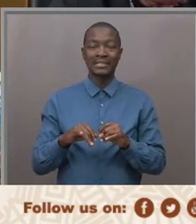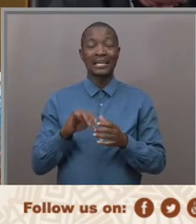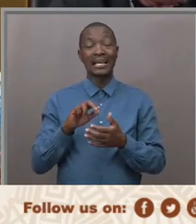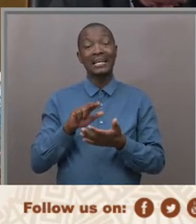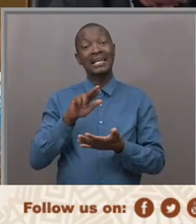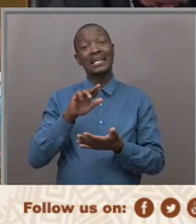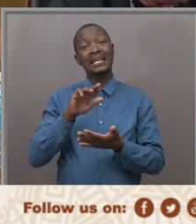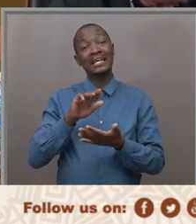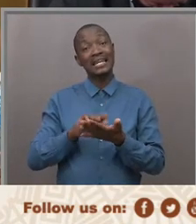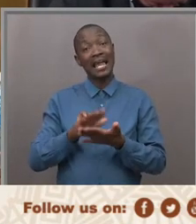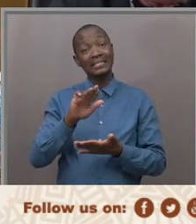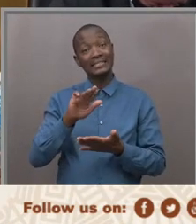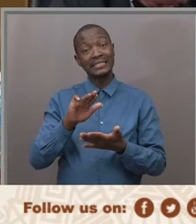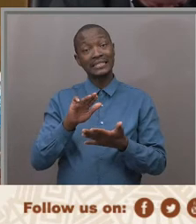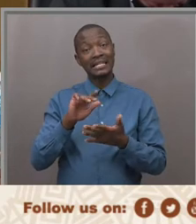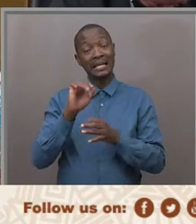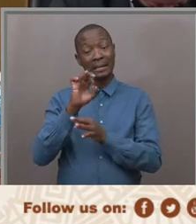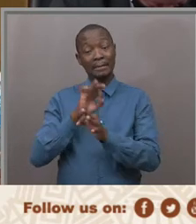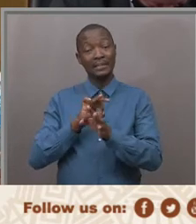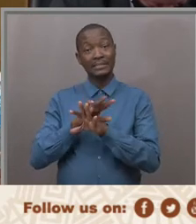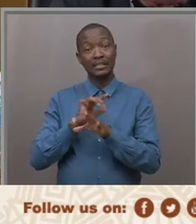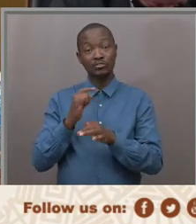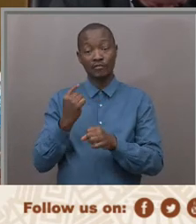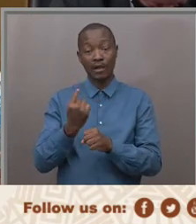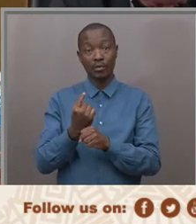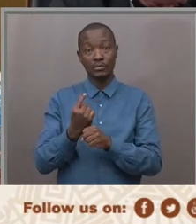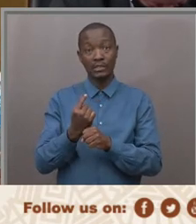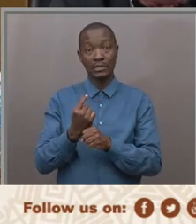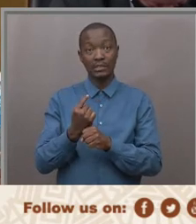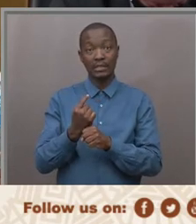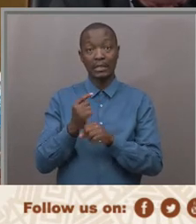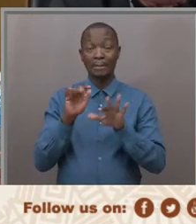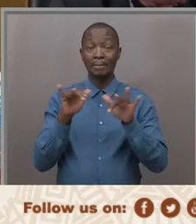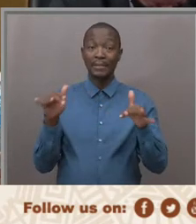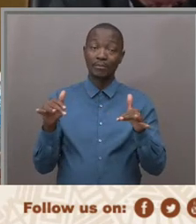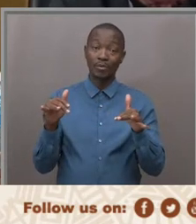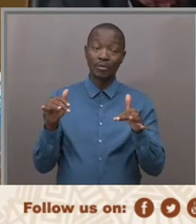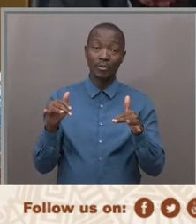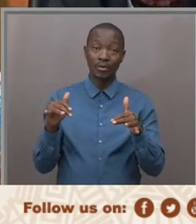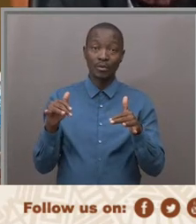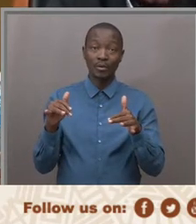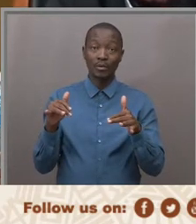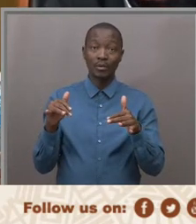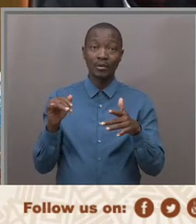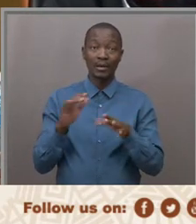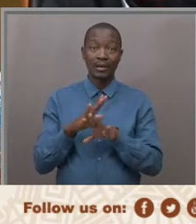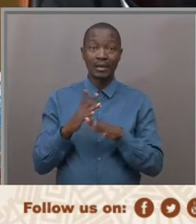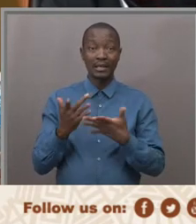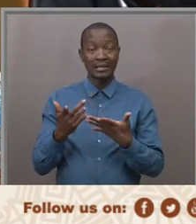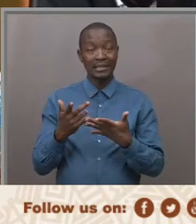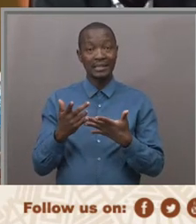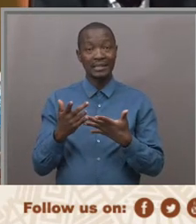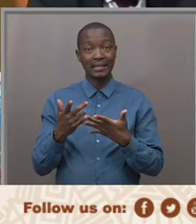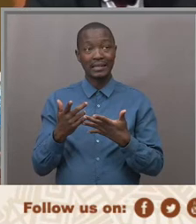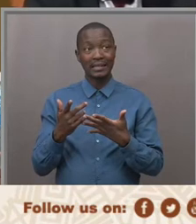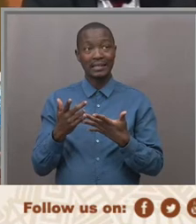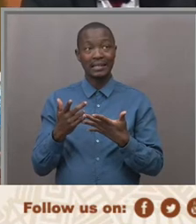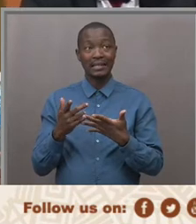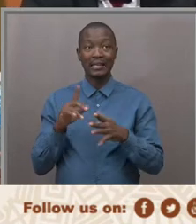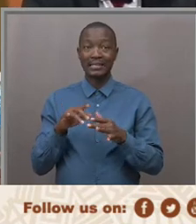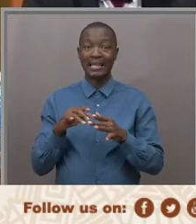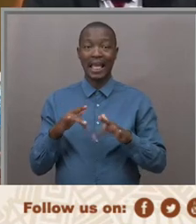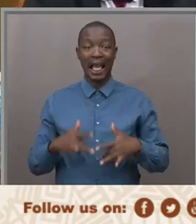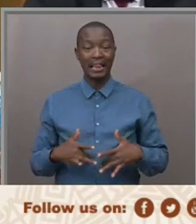19% of Gauteng's population are now living on the side of precarity. They are living precarious